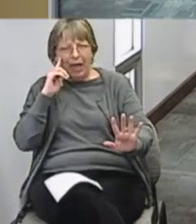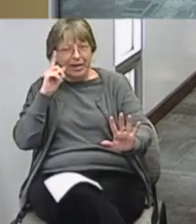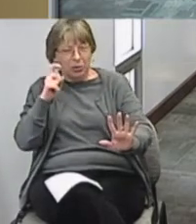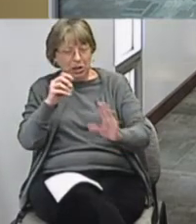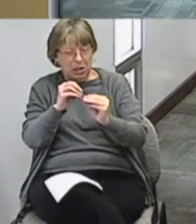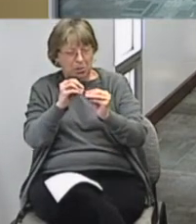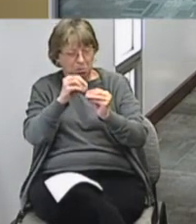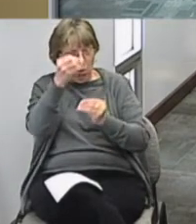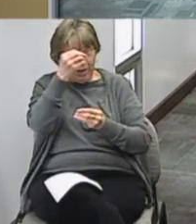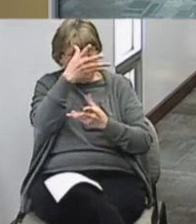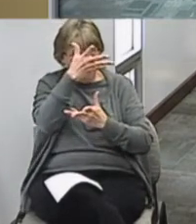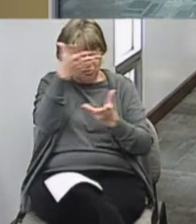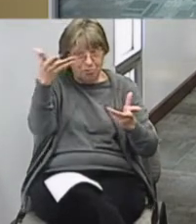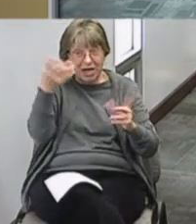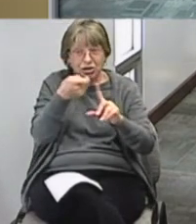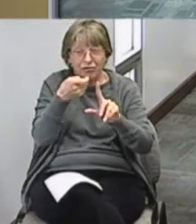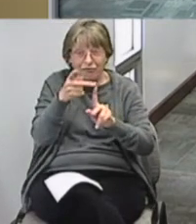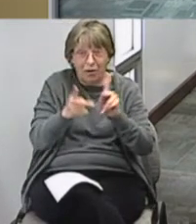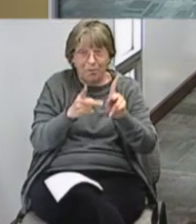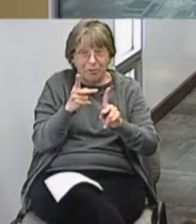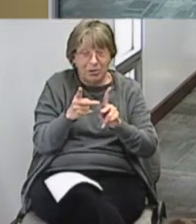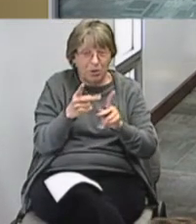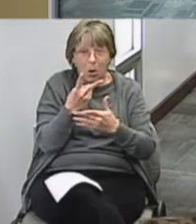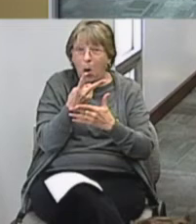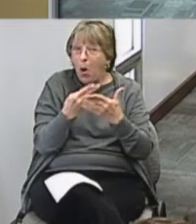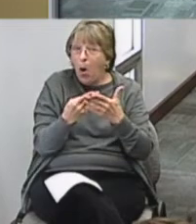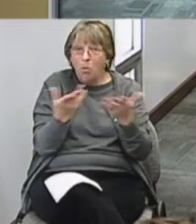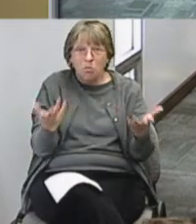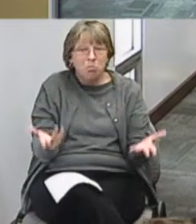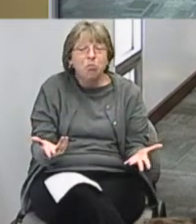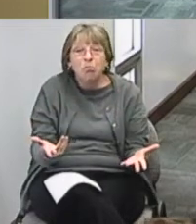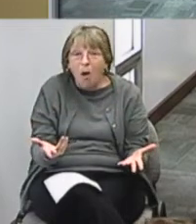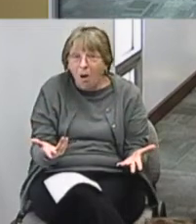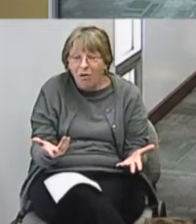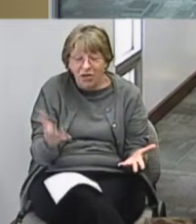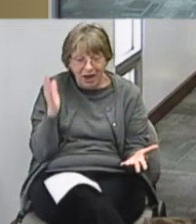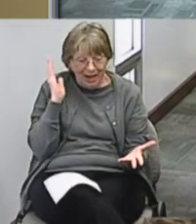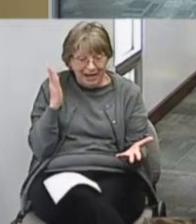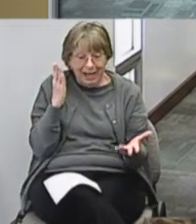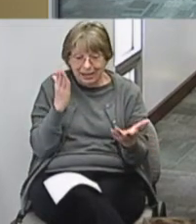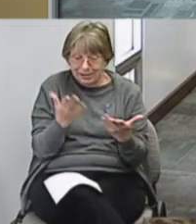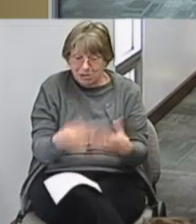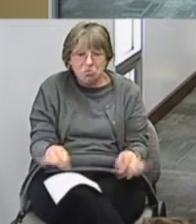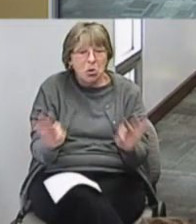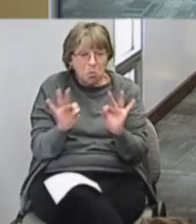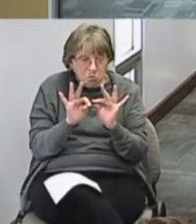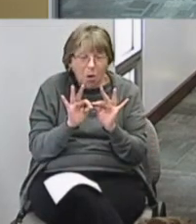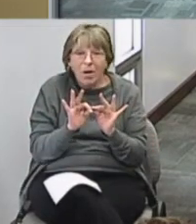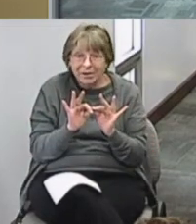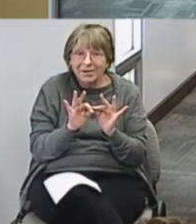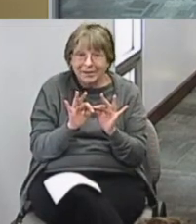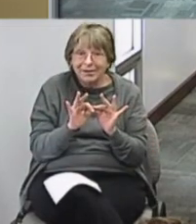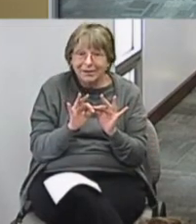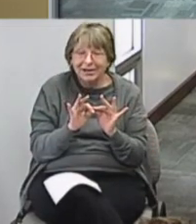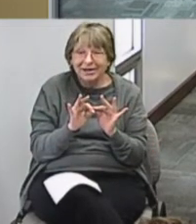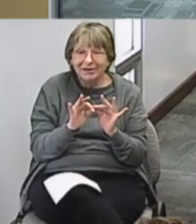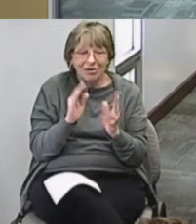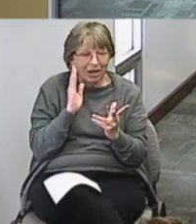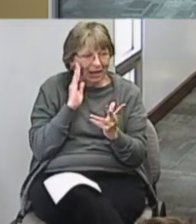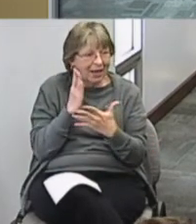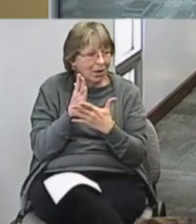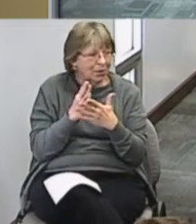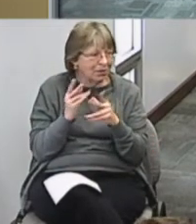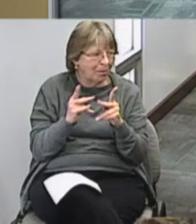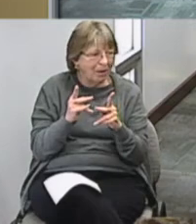input from individuals, because both causes seem worthy of recognition. And I know some might put